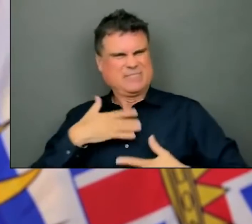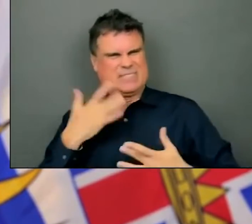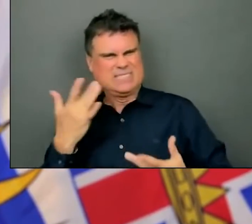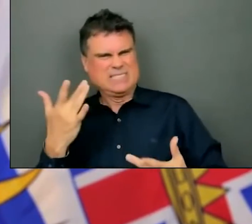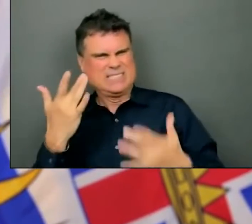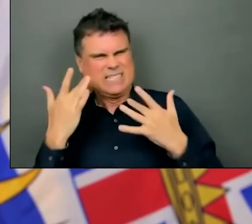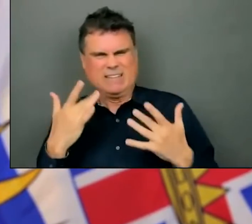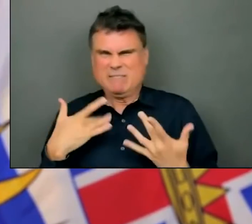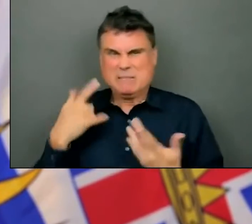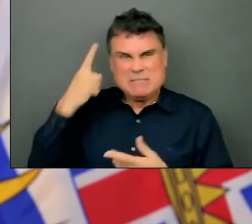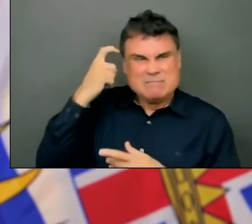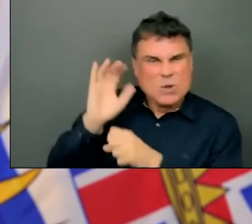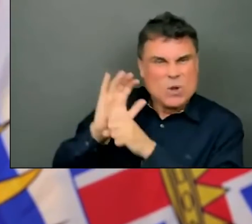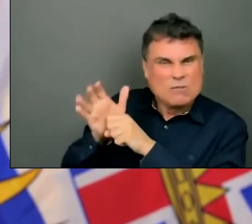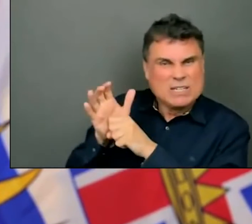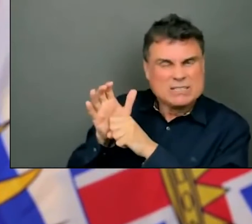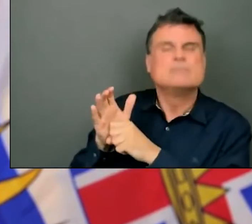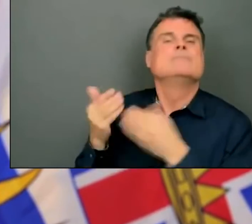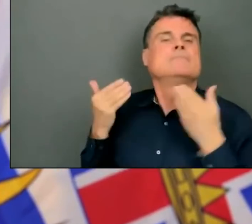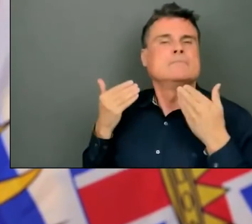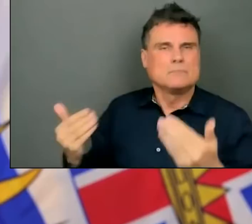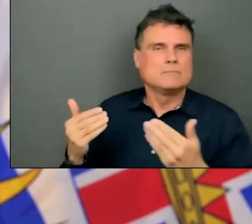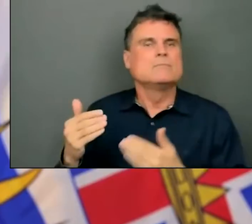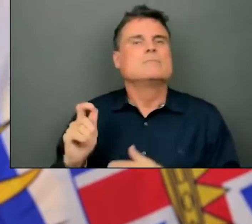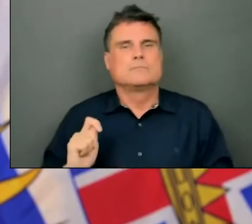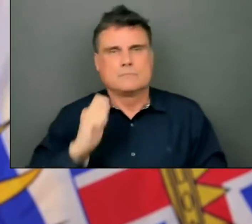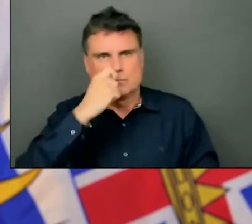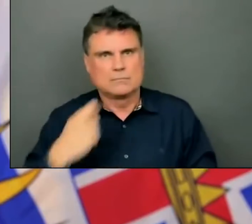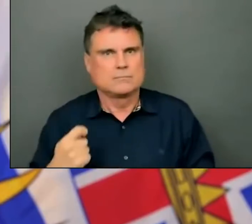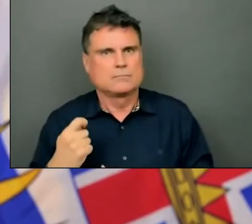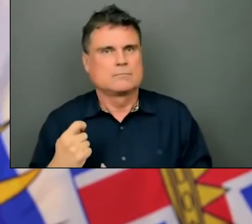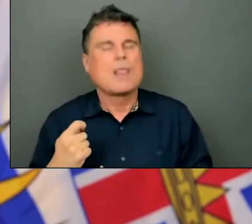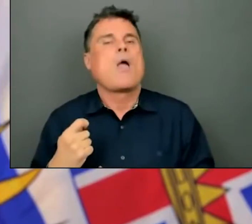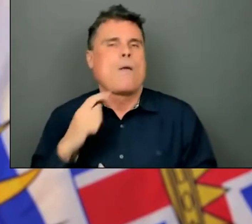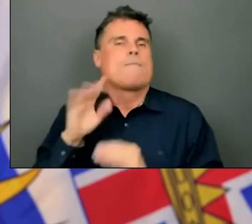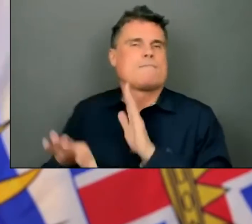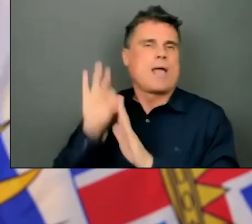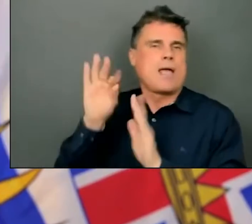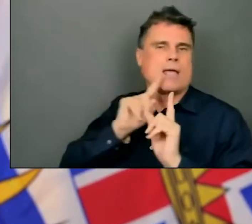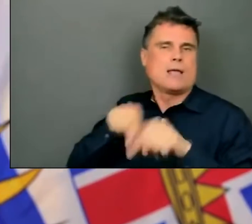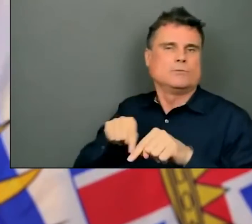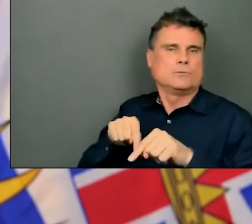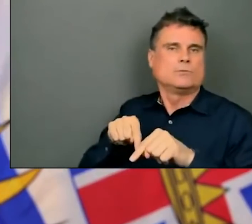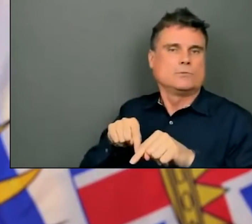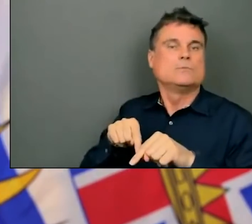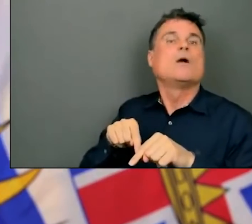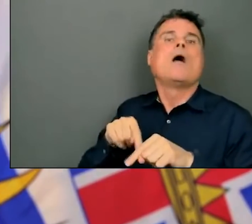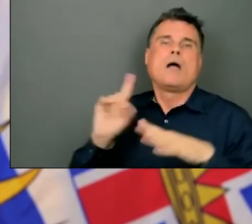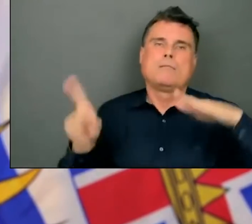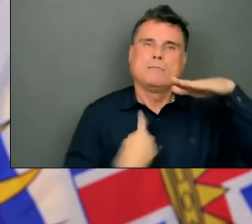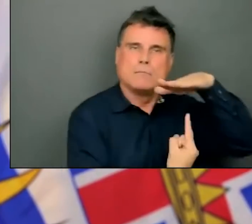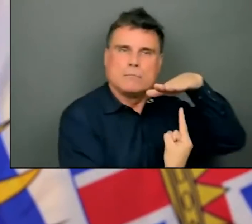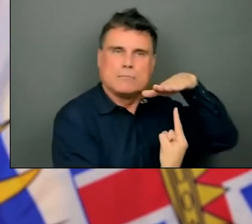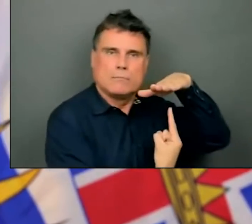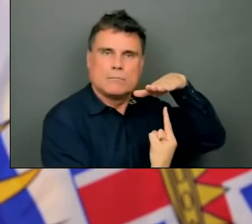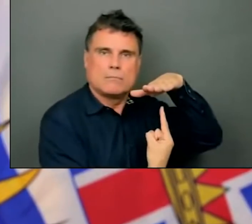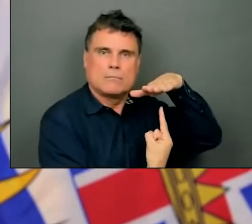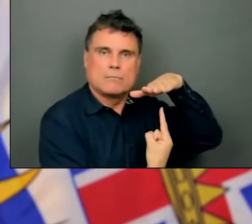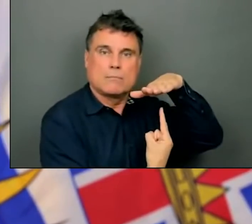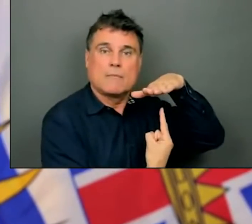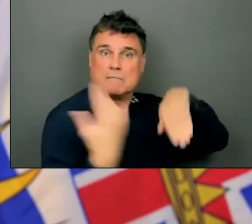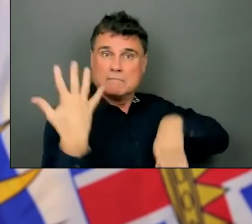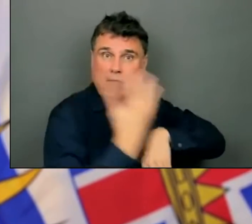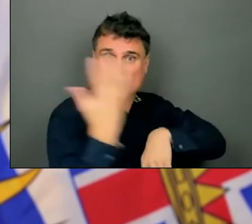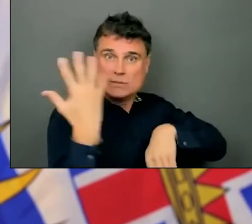then these rapid tests are a really great way of doing that. And then you need to isolate until you're 5 days or until you're